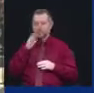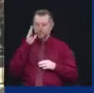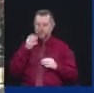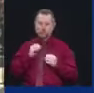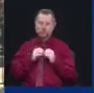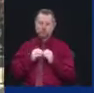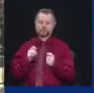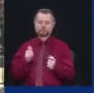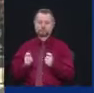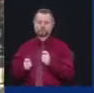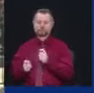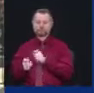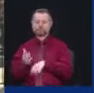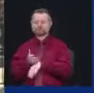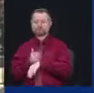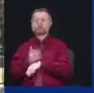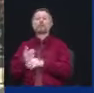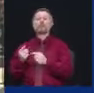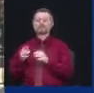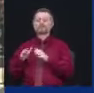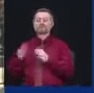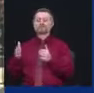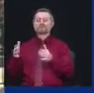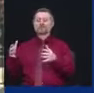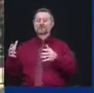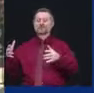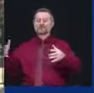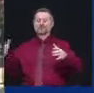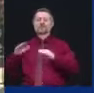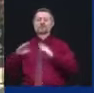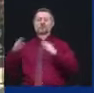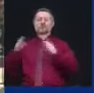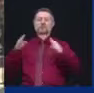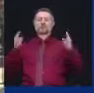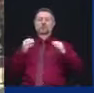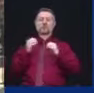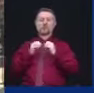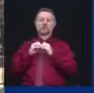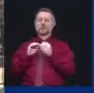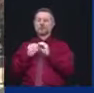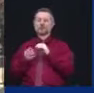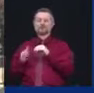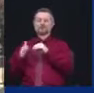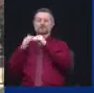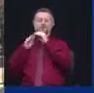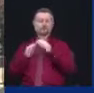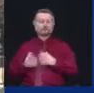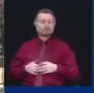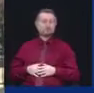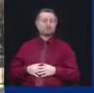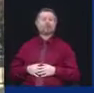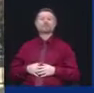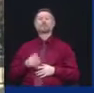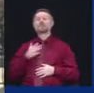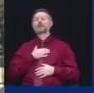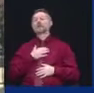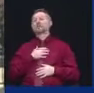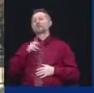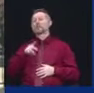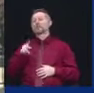you will see a continual reopening. I have a graphic I do in the PowerPoints. Nobody likes the